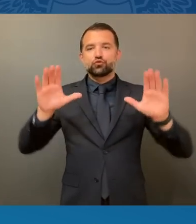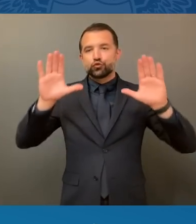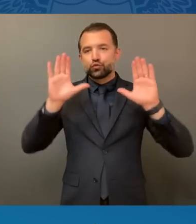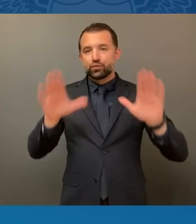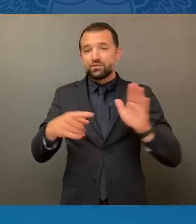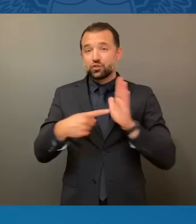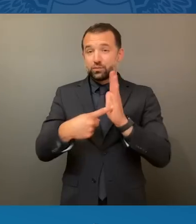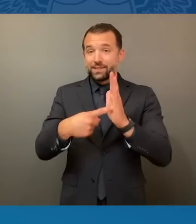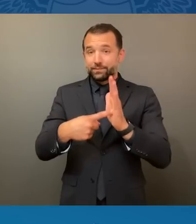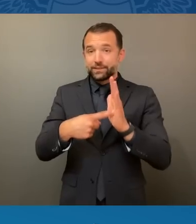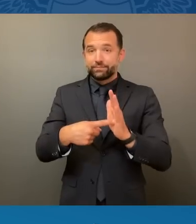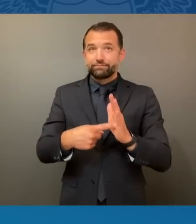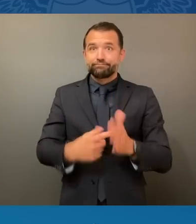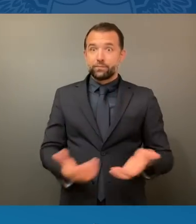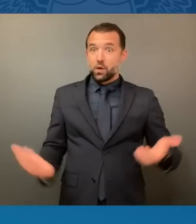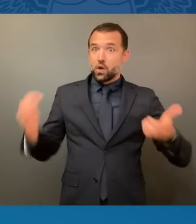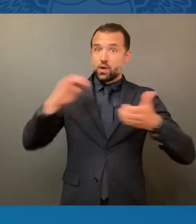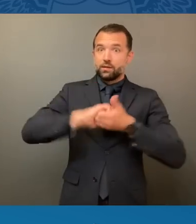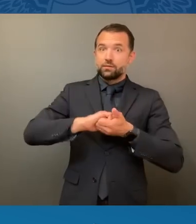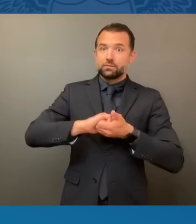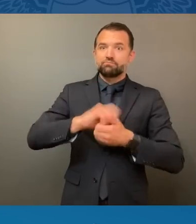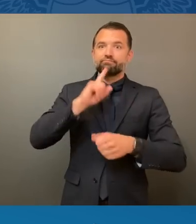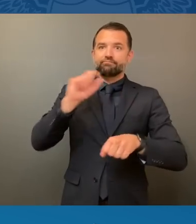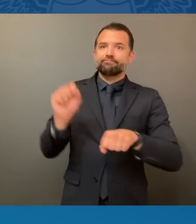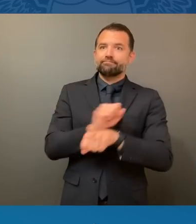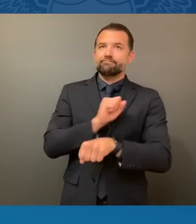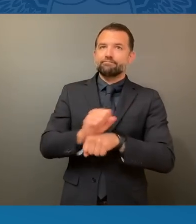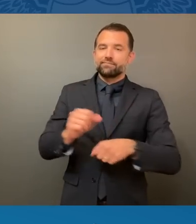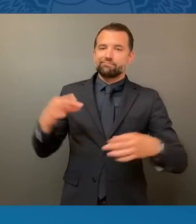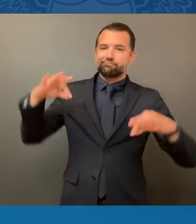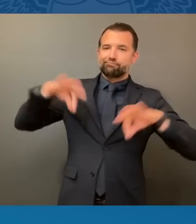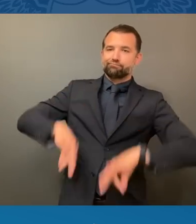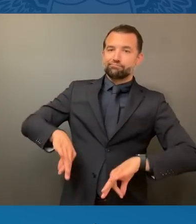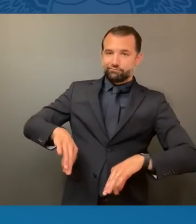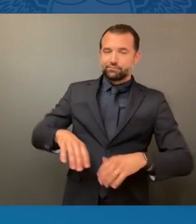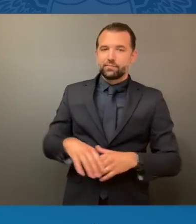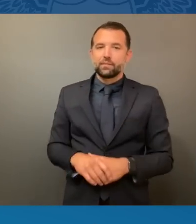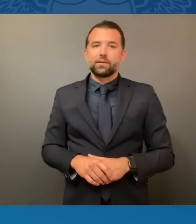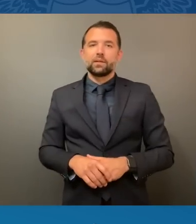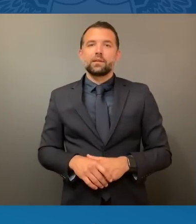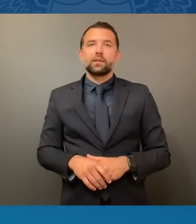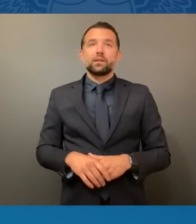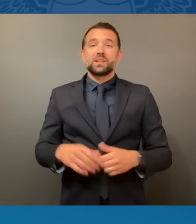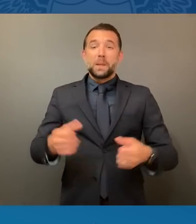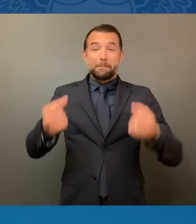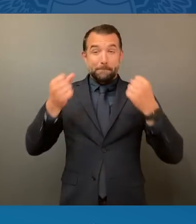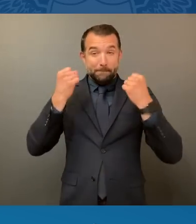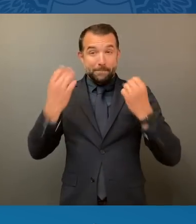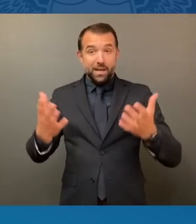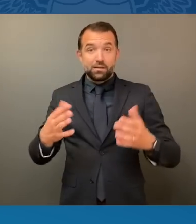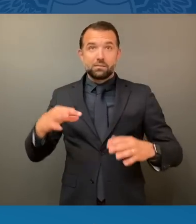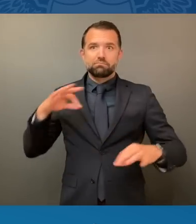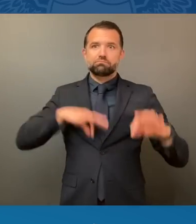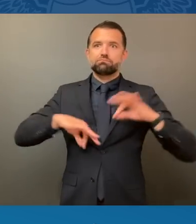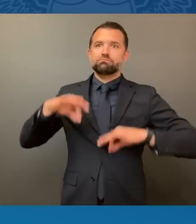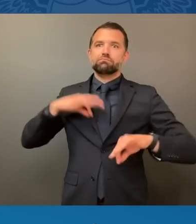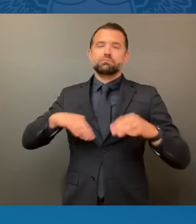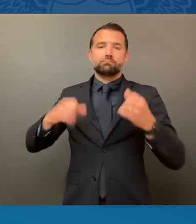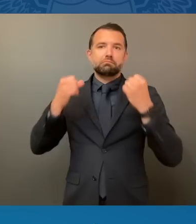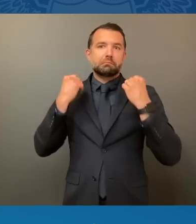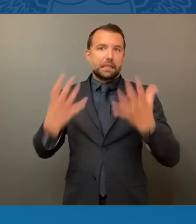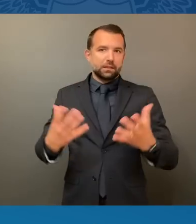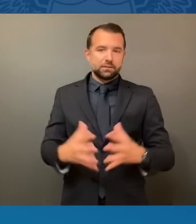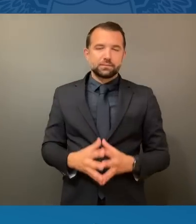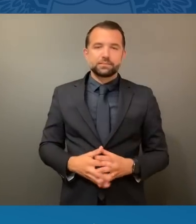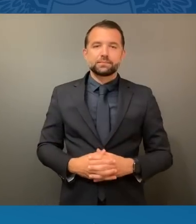how the partnership actually benefits many more people than any of us could individually. Absolutely. Yeah. I love the